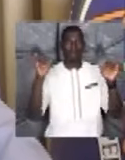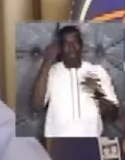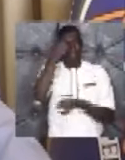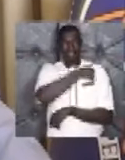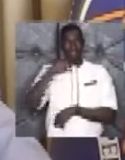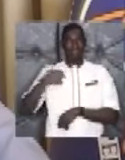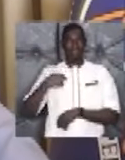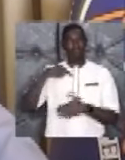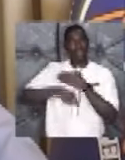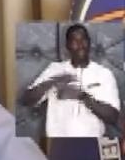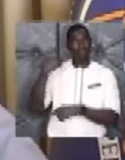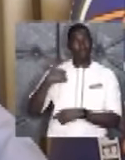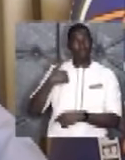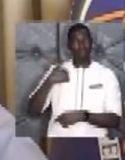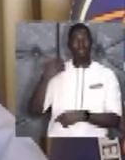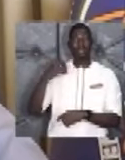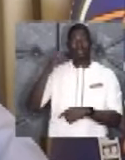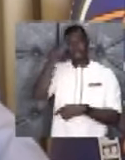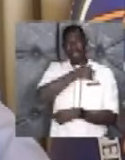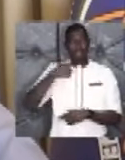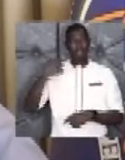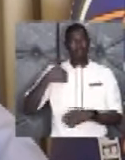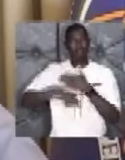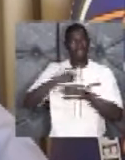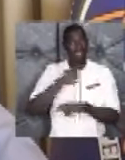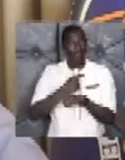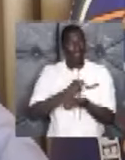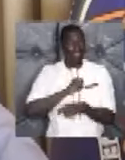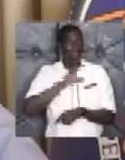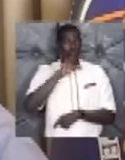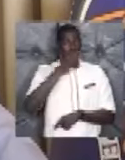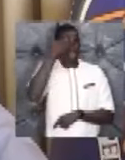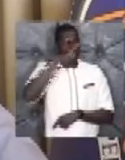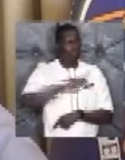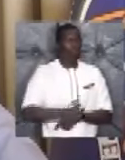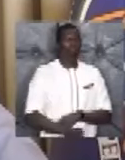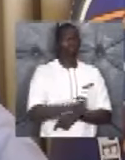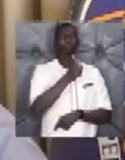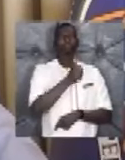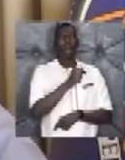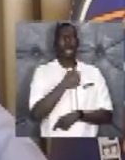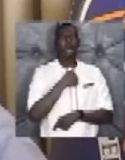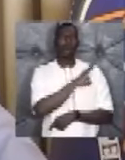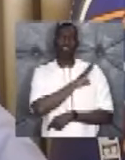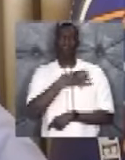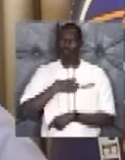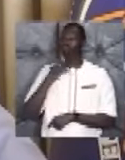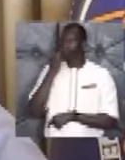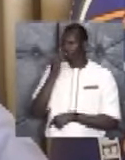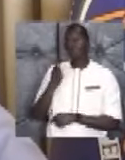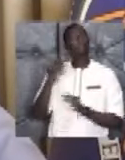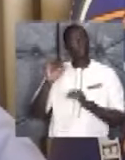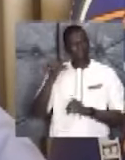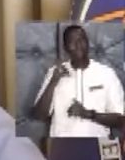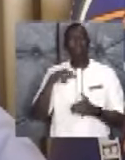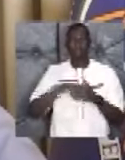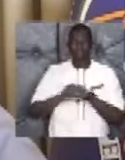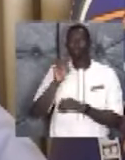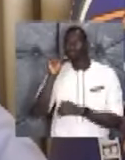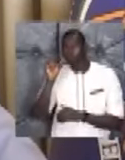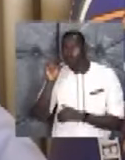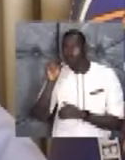Christians in the country conduct themselves. I should also mention that even though